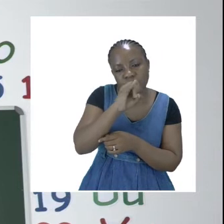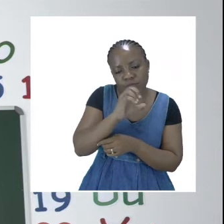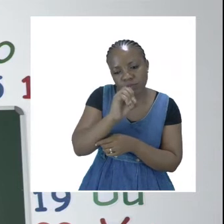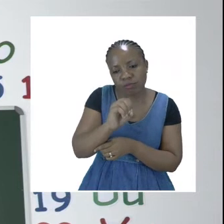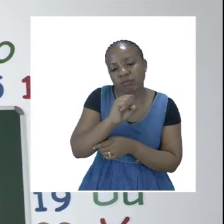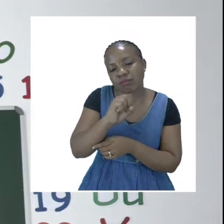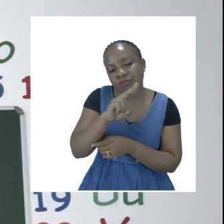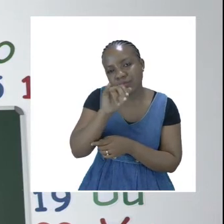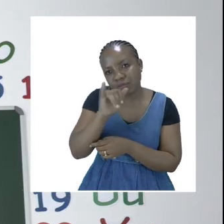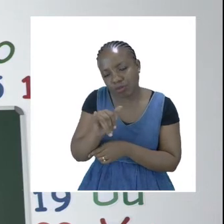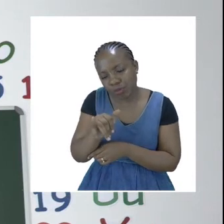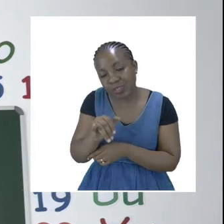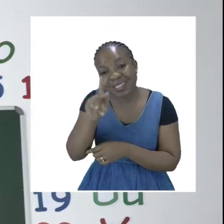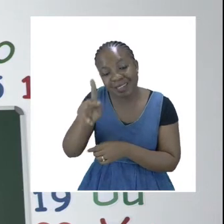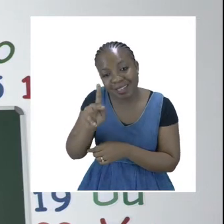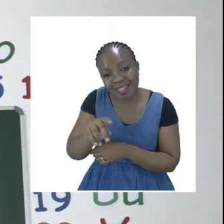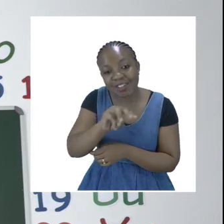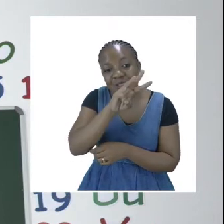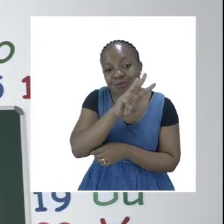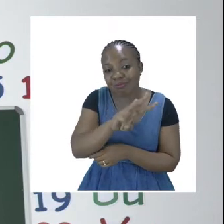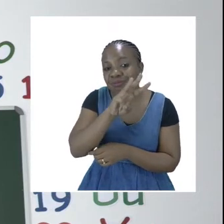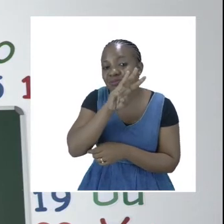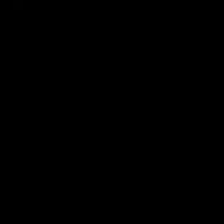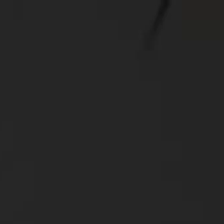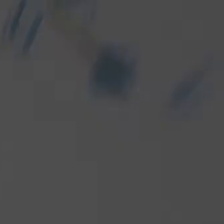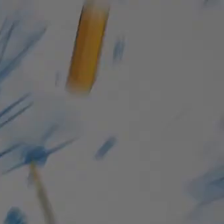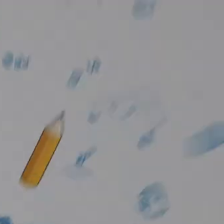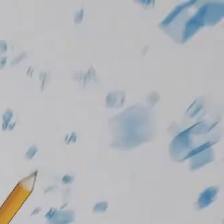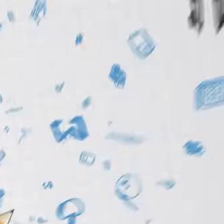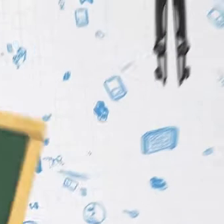our website, Zoshi Online.